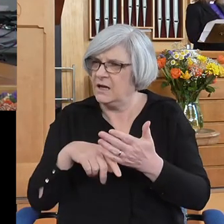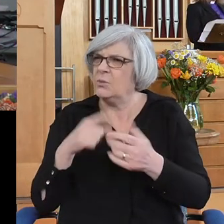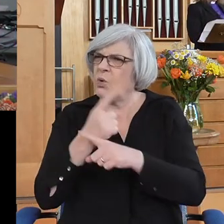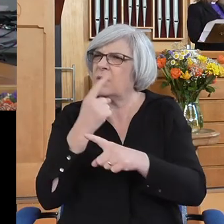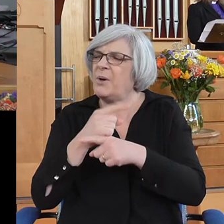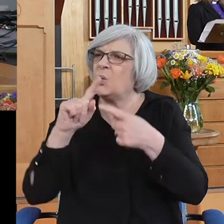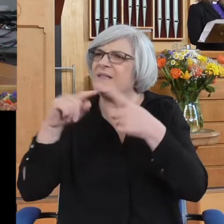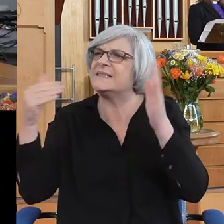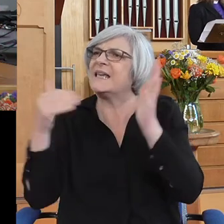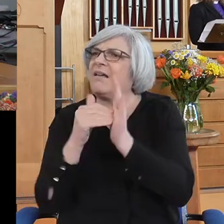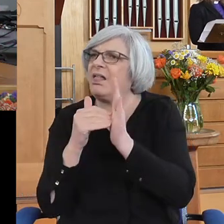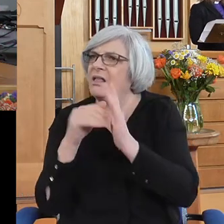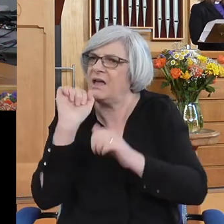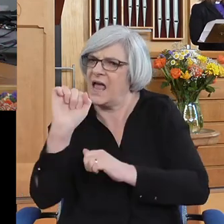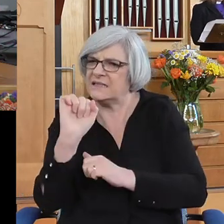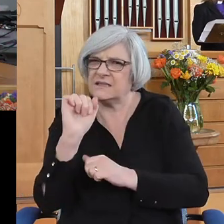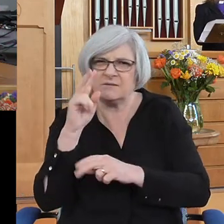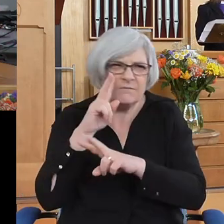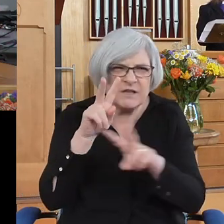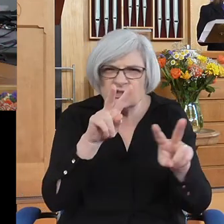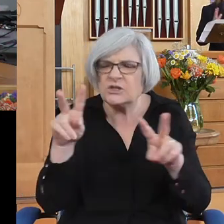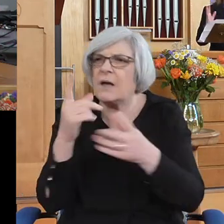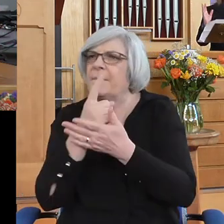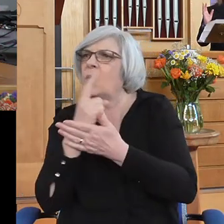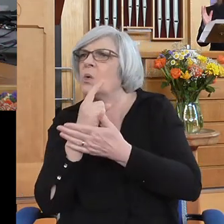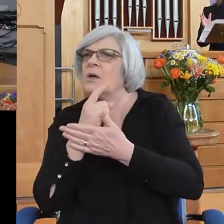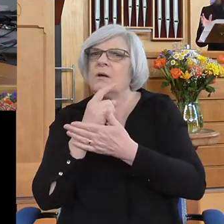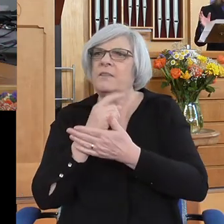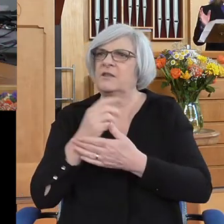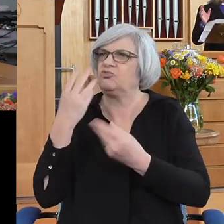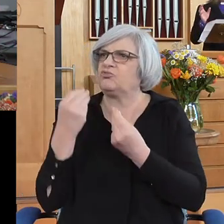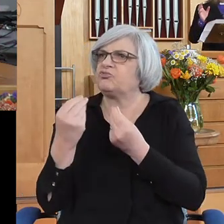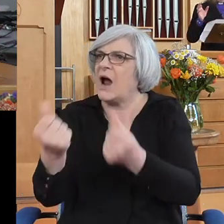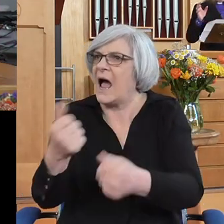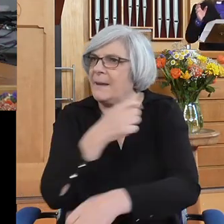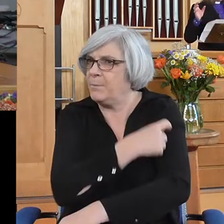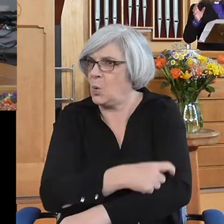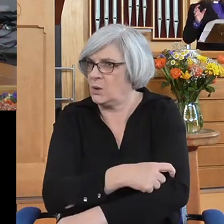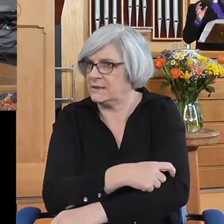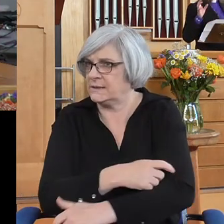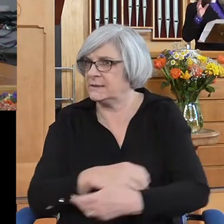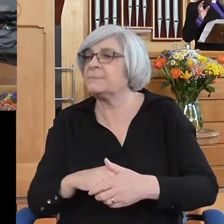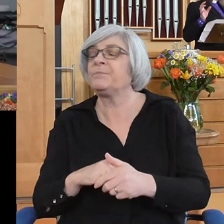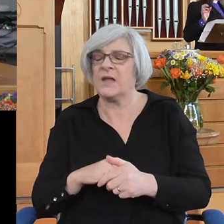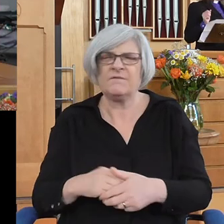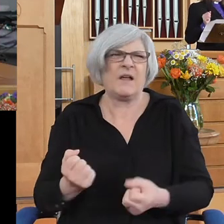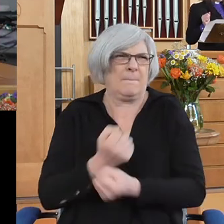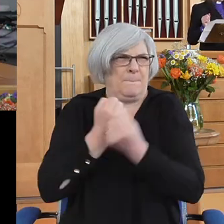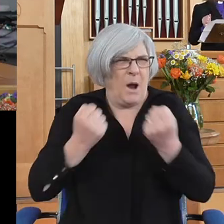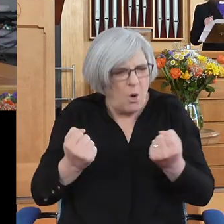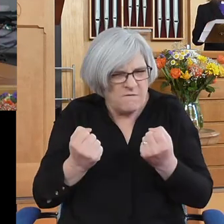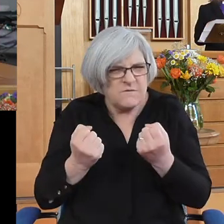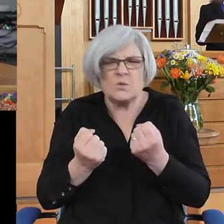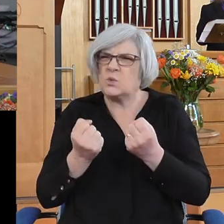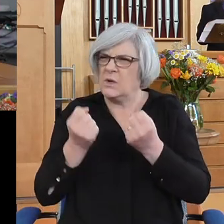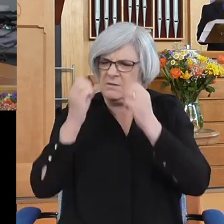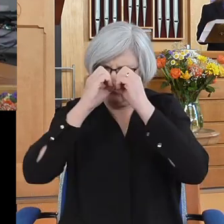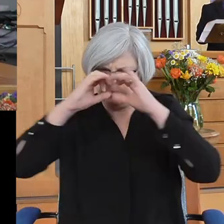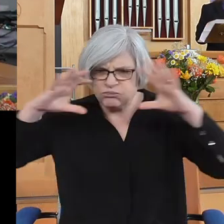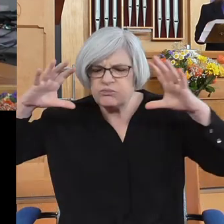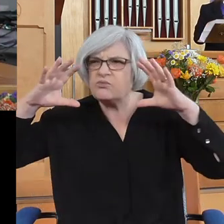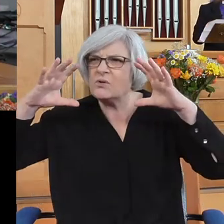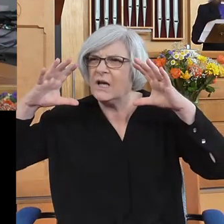of the Valley of the Dry Bones. It's a very powerful and graphic vision of dry bones in the